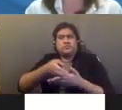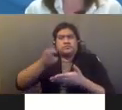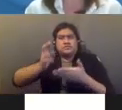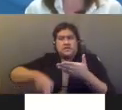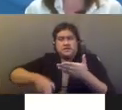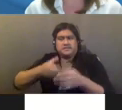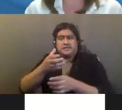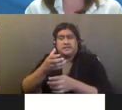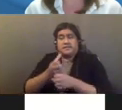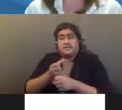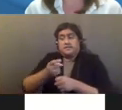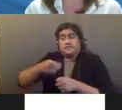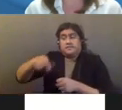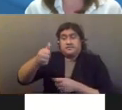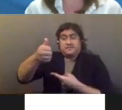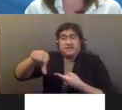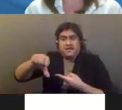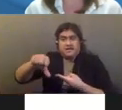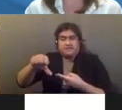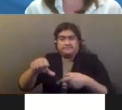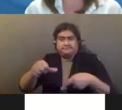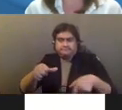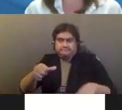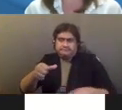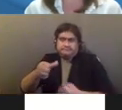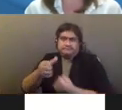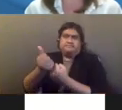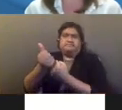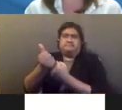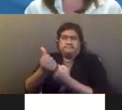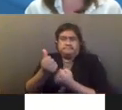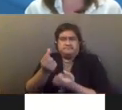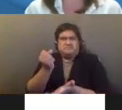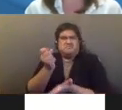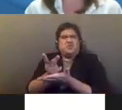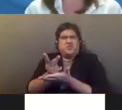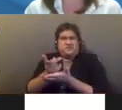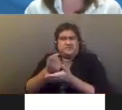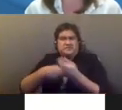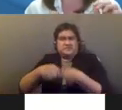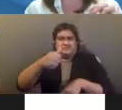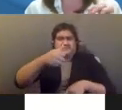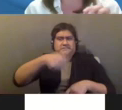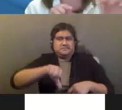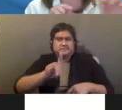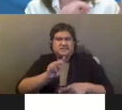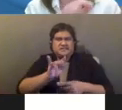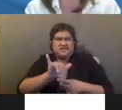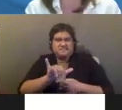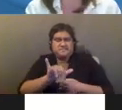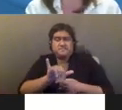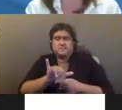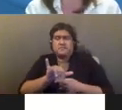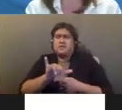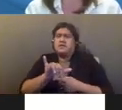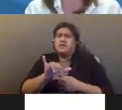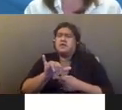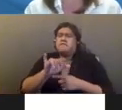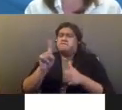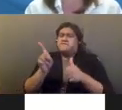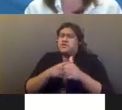overturned. And I think the important thing is to recognize that not all of the denials are the same. So we have to look at why it was